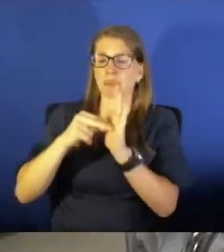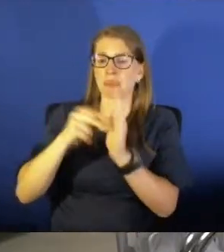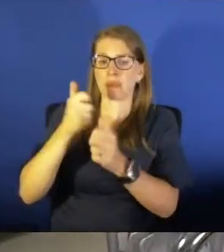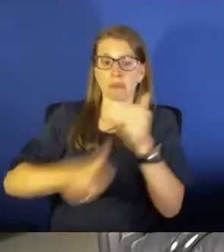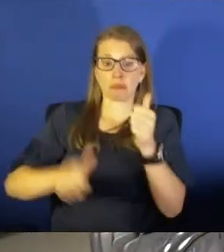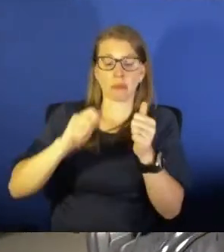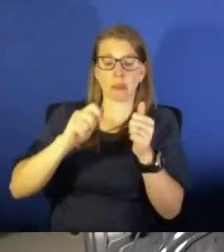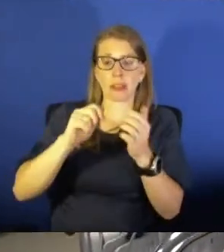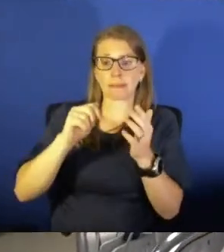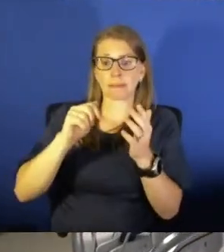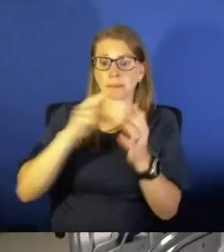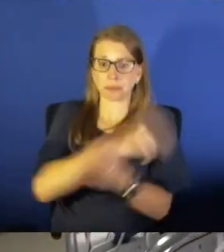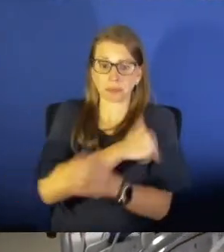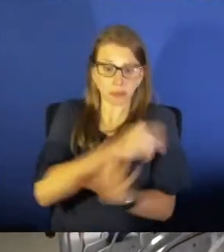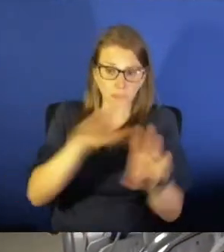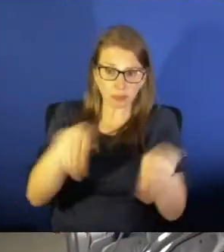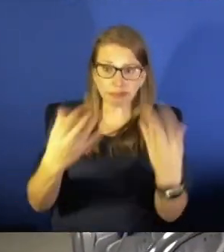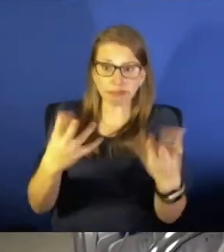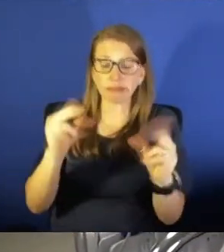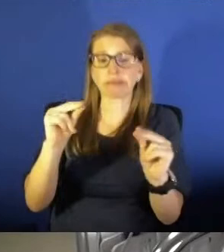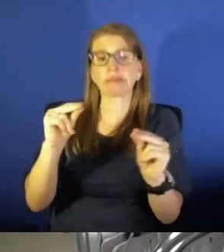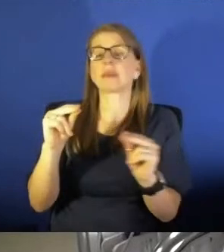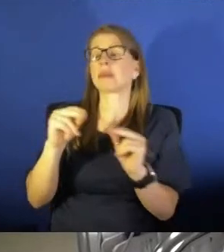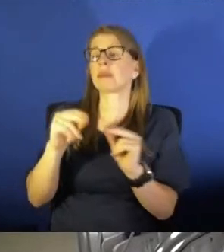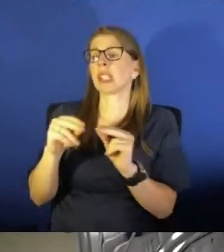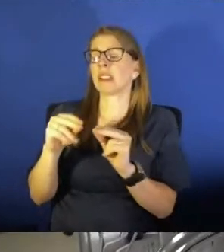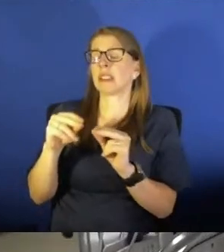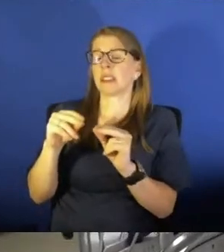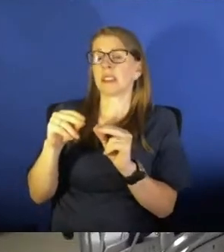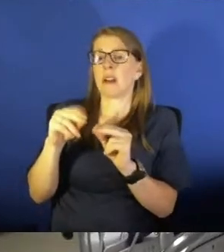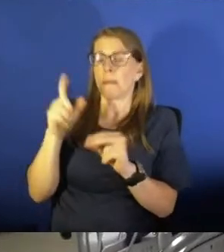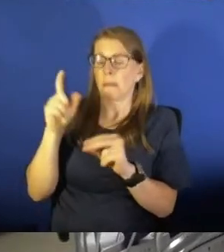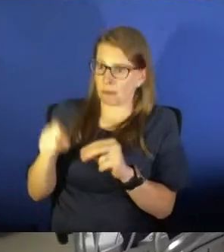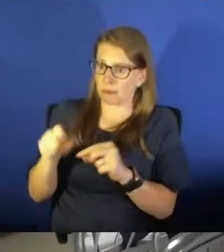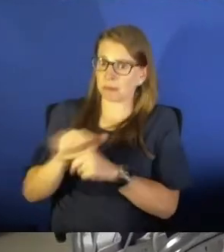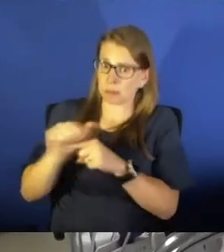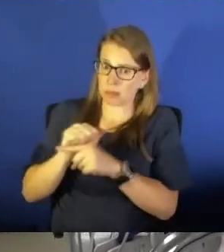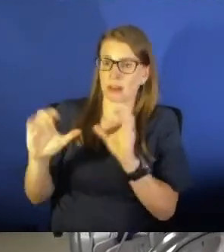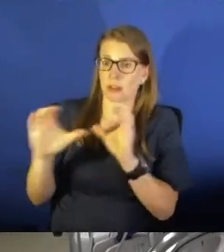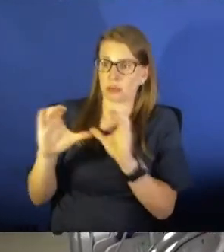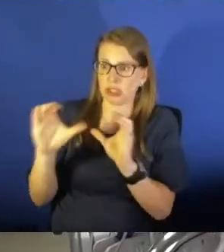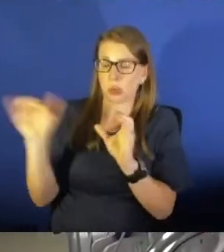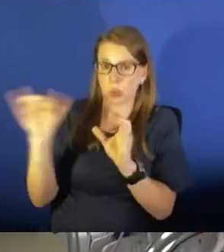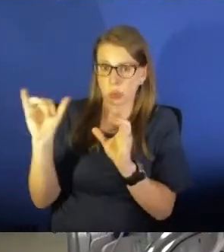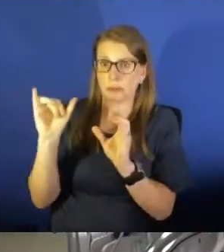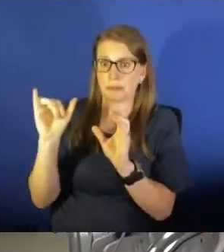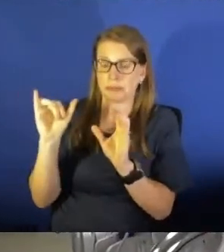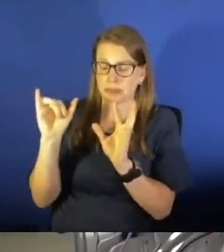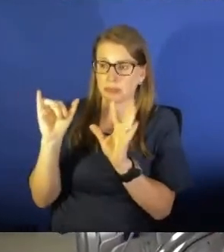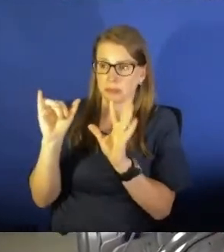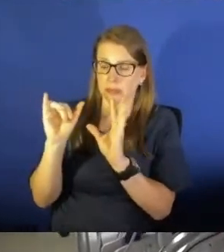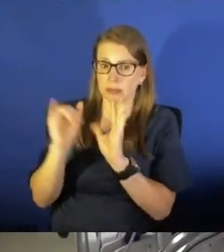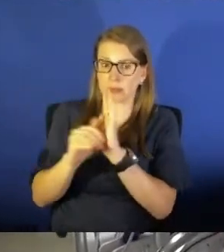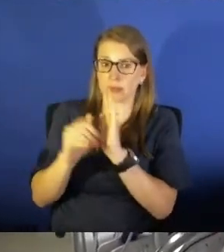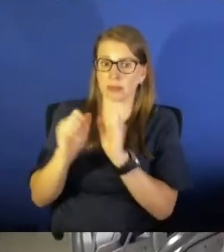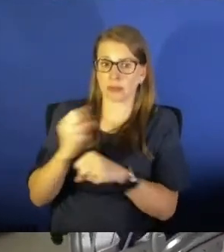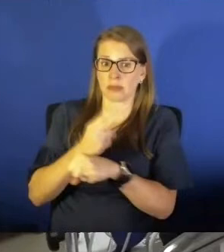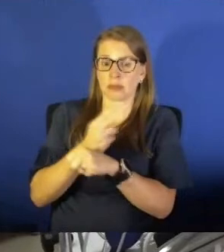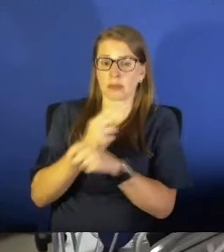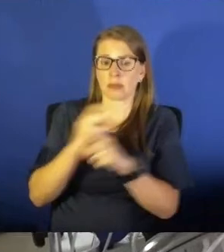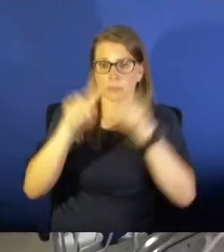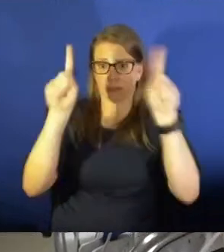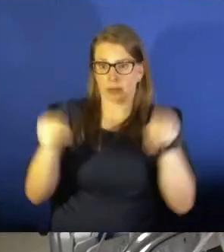takes a lot of training, a lot of credentialing, things like that to do this. So when you're looking at this machine, this was our monitor where we